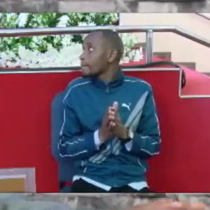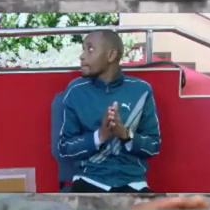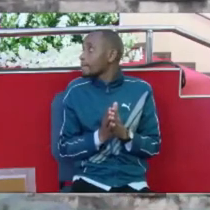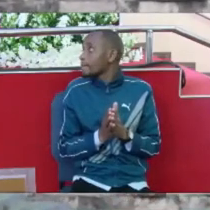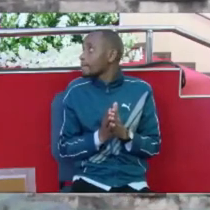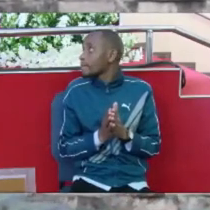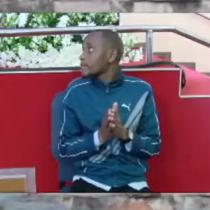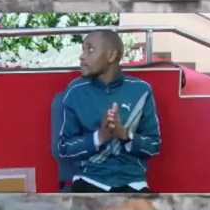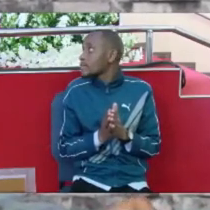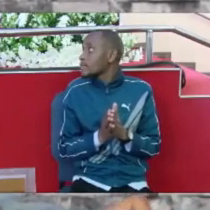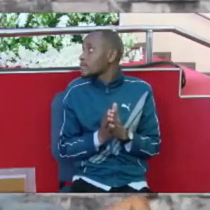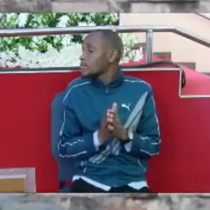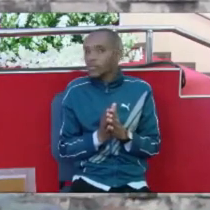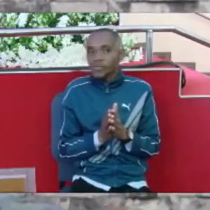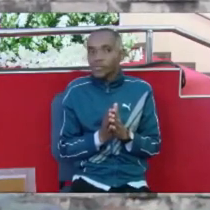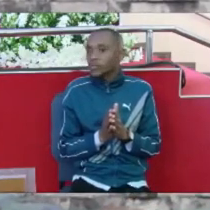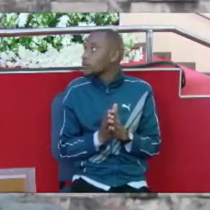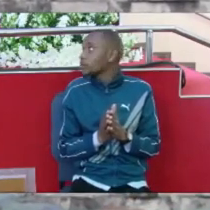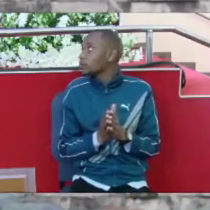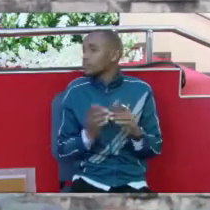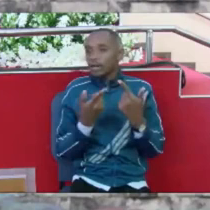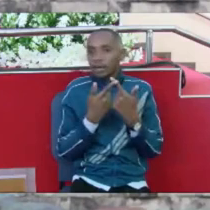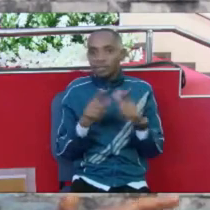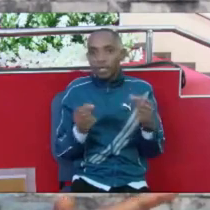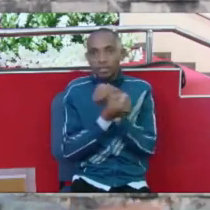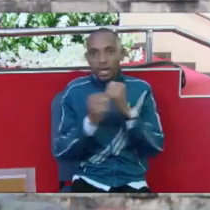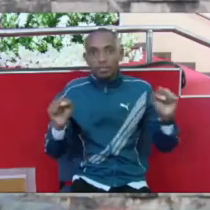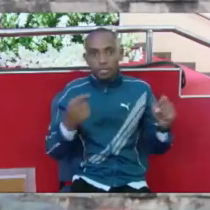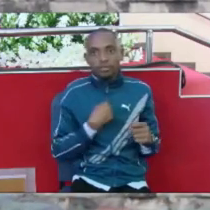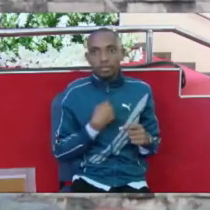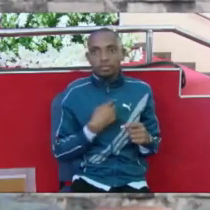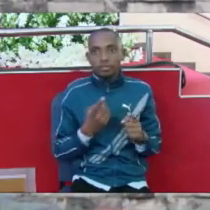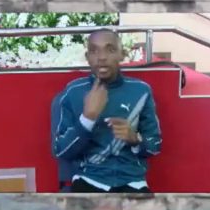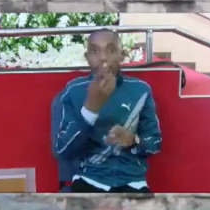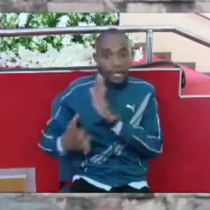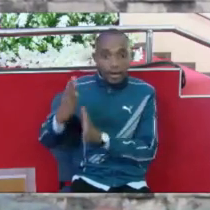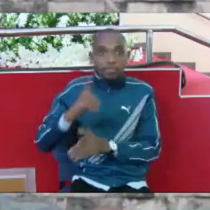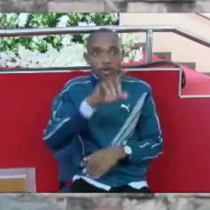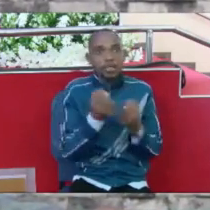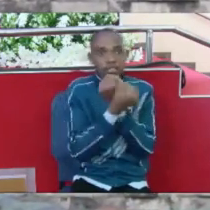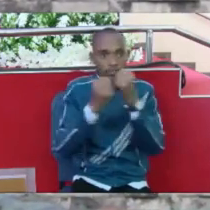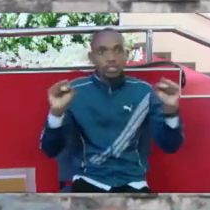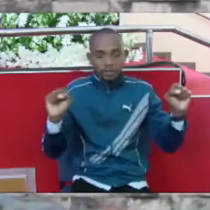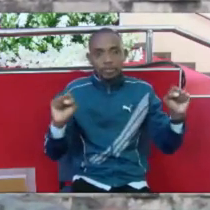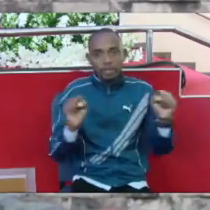niende nikauze. Lakini nimeokoka. Mwambie jirani yako bishop ameokoka. But I'm born again.